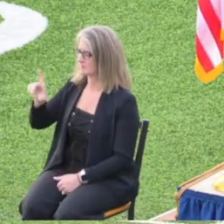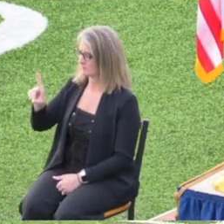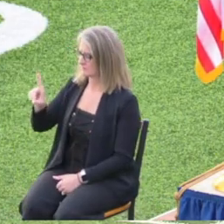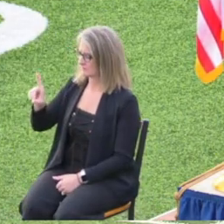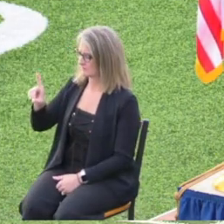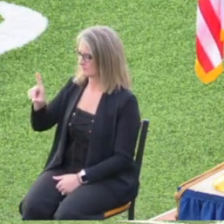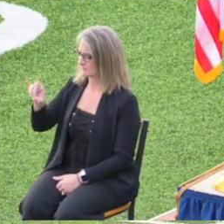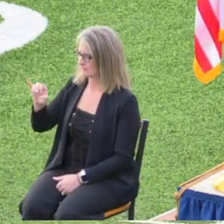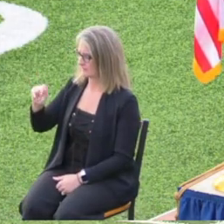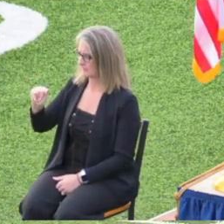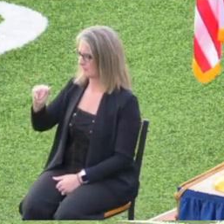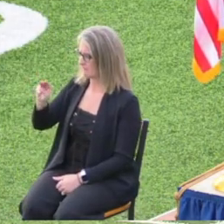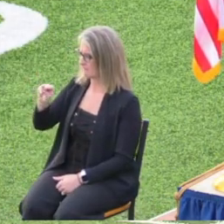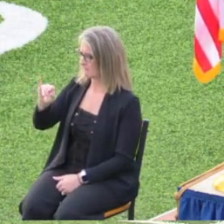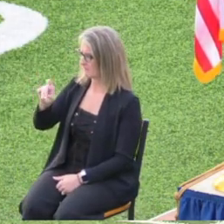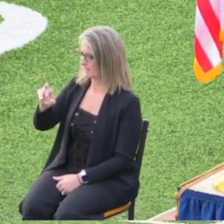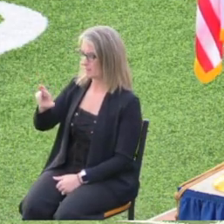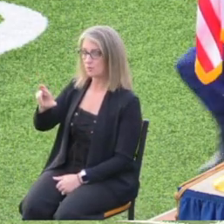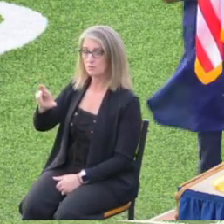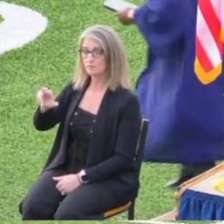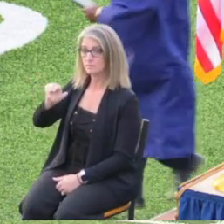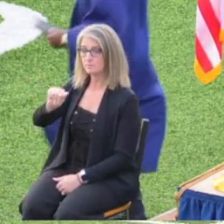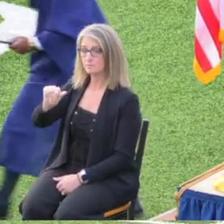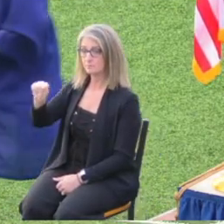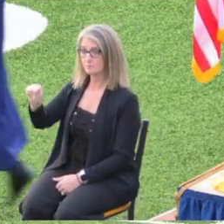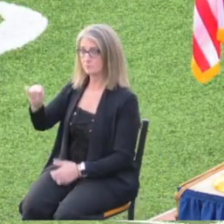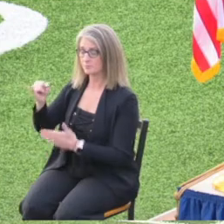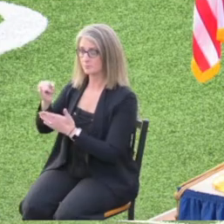Diaviance Miller, Associate in Arts.